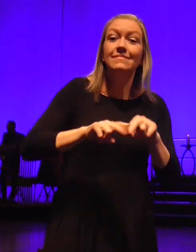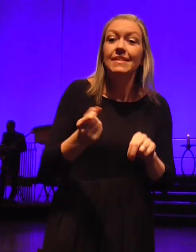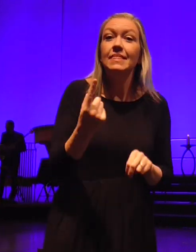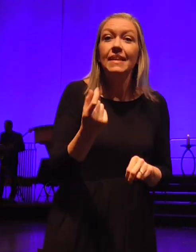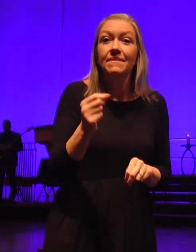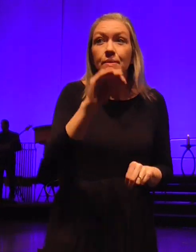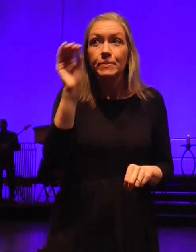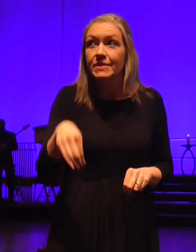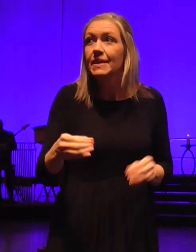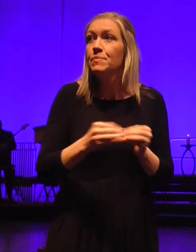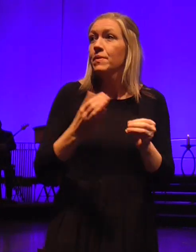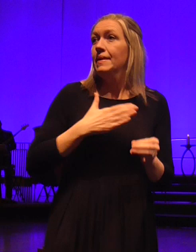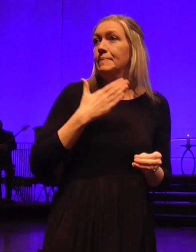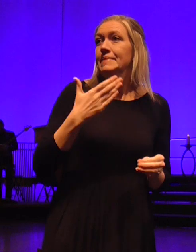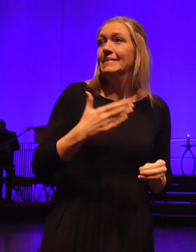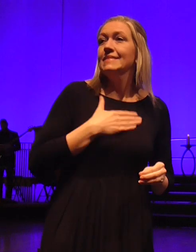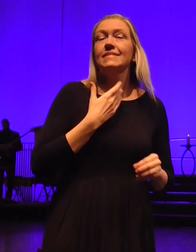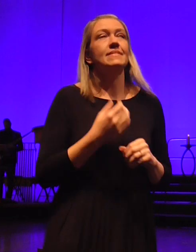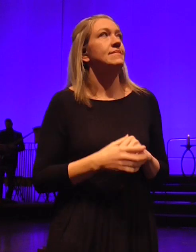11% happier.